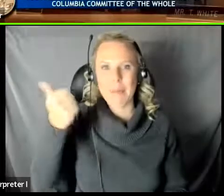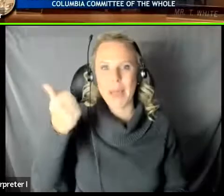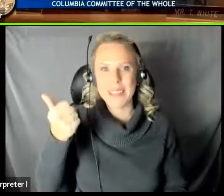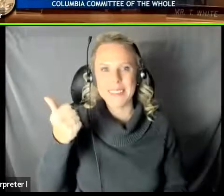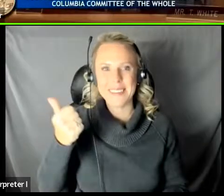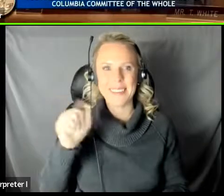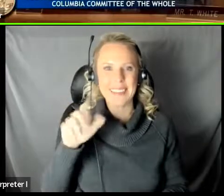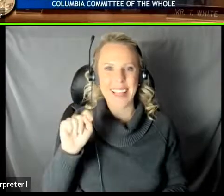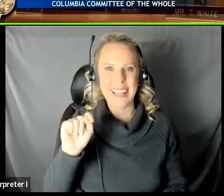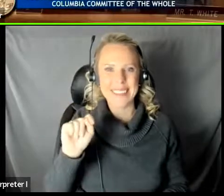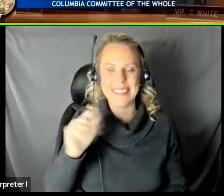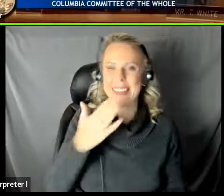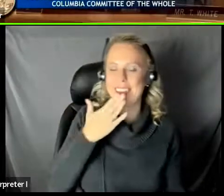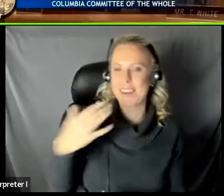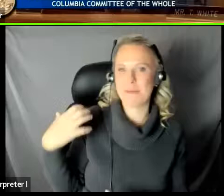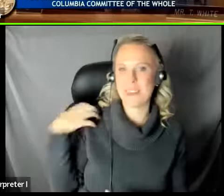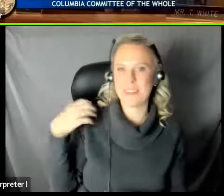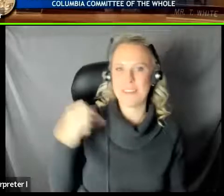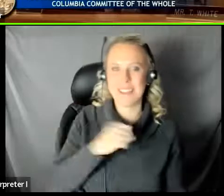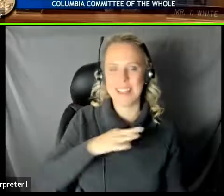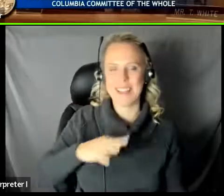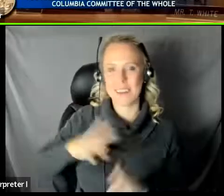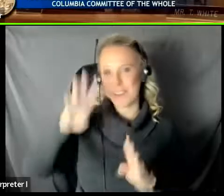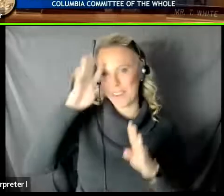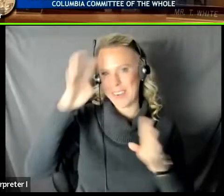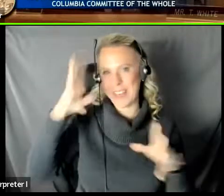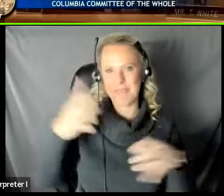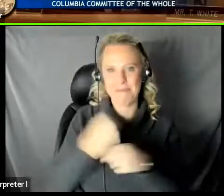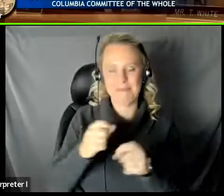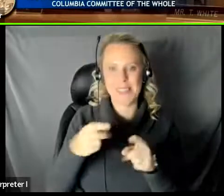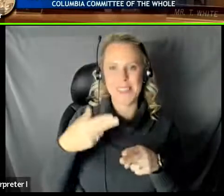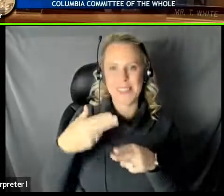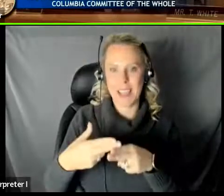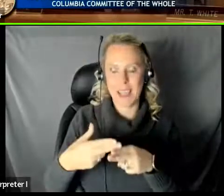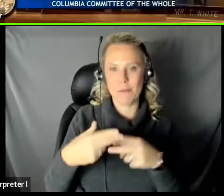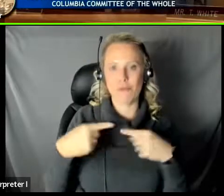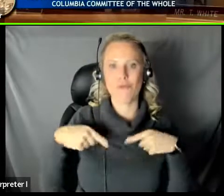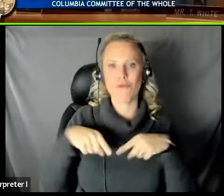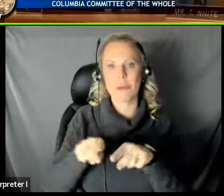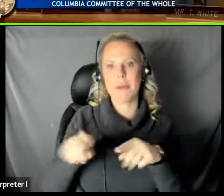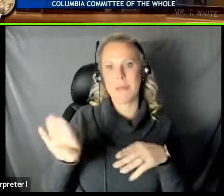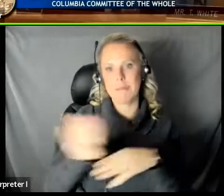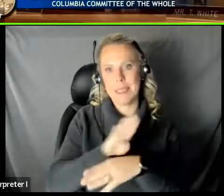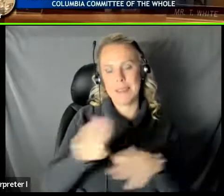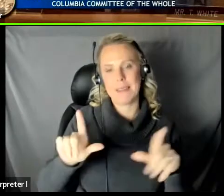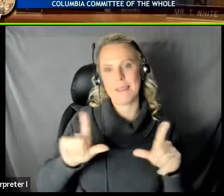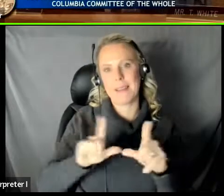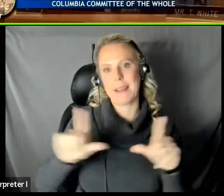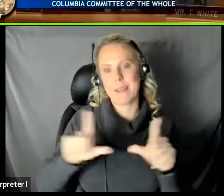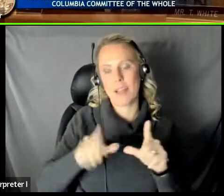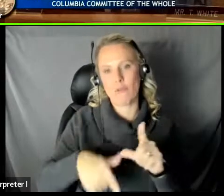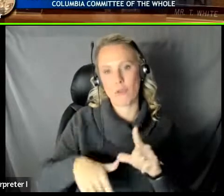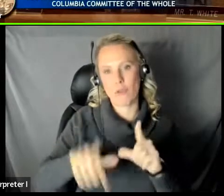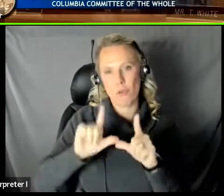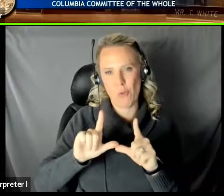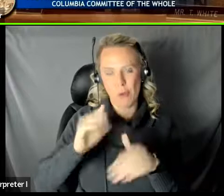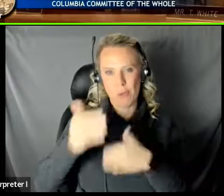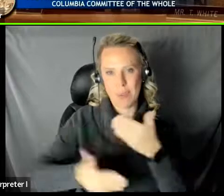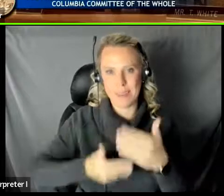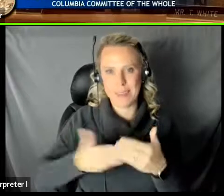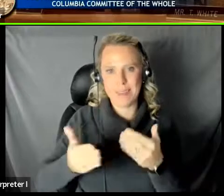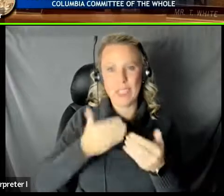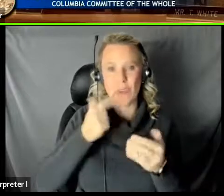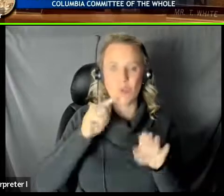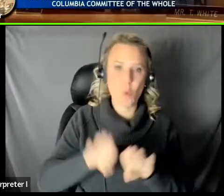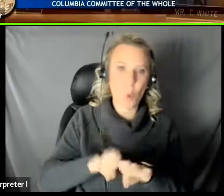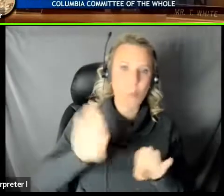Thank you to my Chief of Staff, Genevieve Hulick, for coming up with that name. To streamline the business licensing and renewal process so that it's easier to